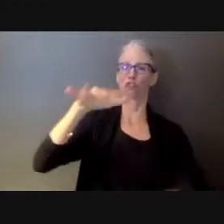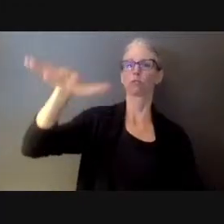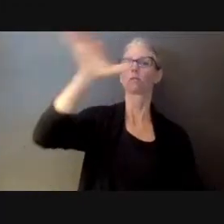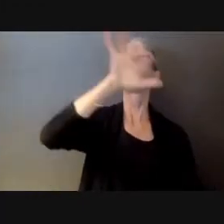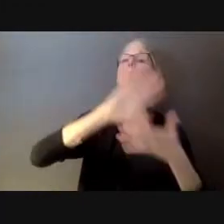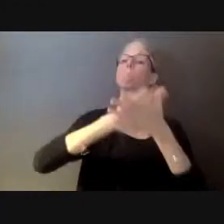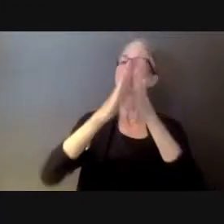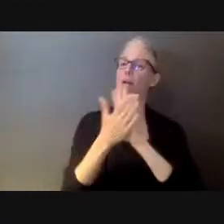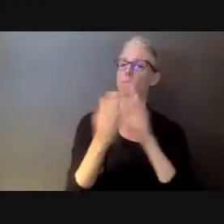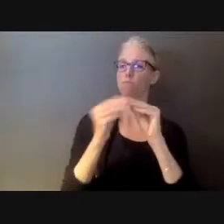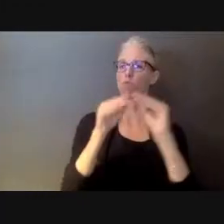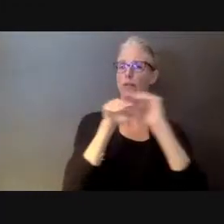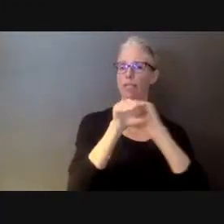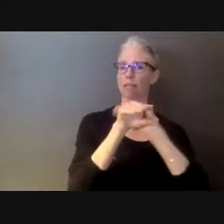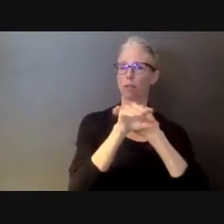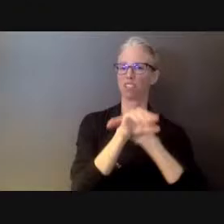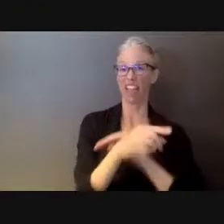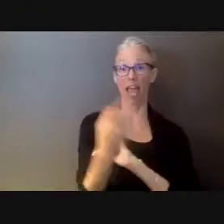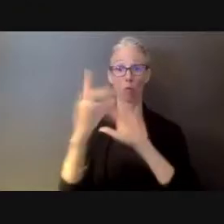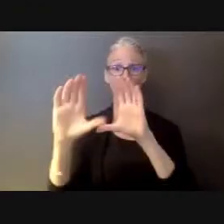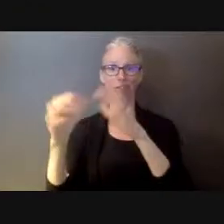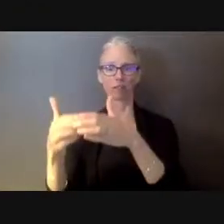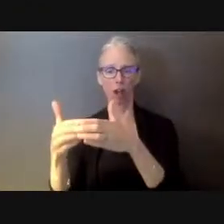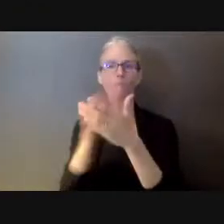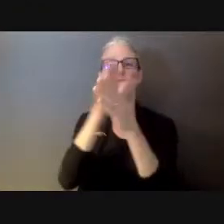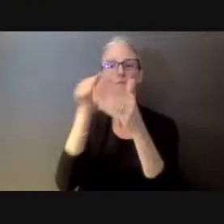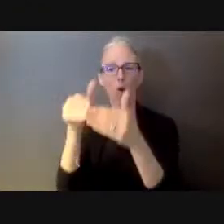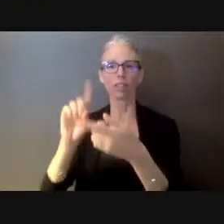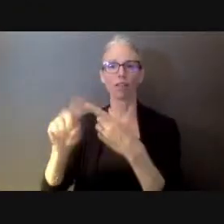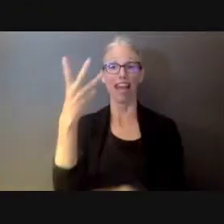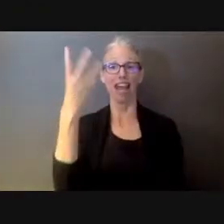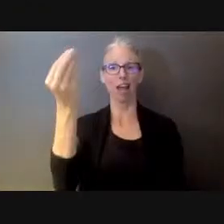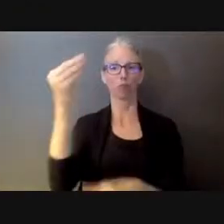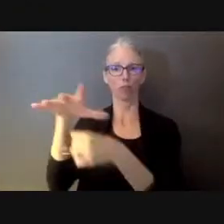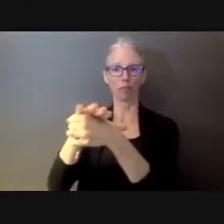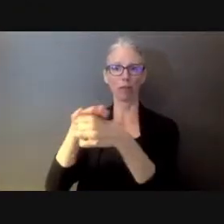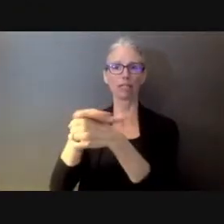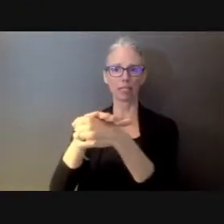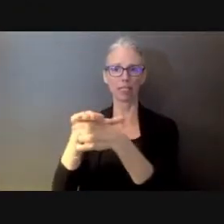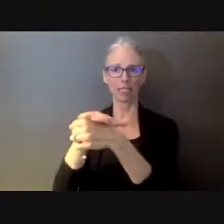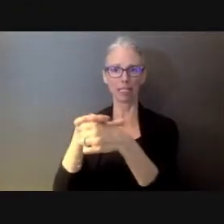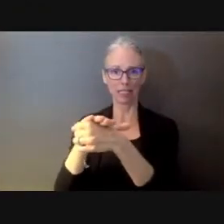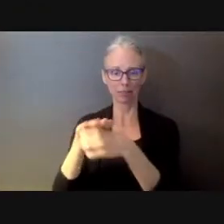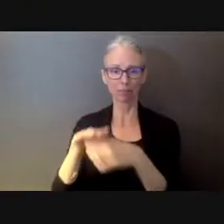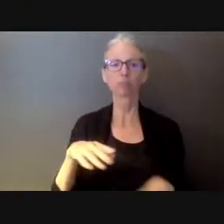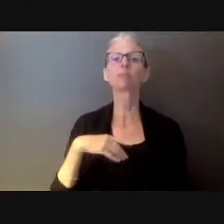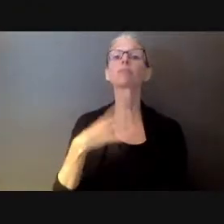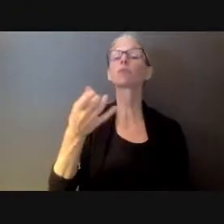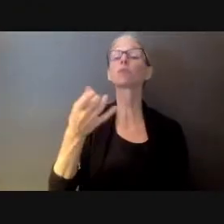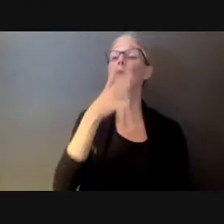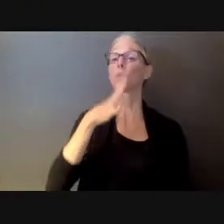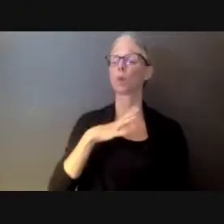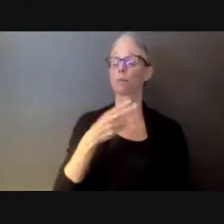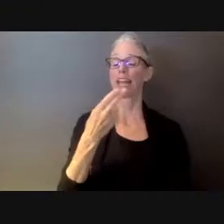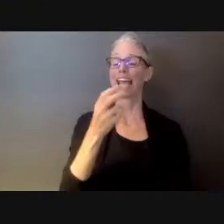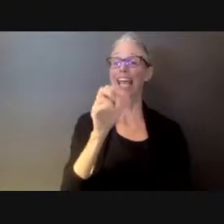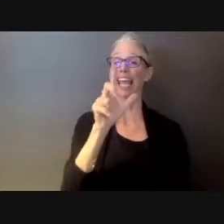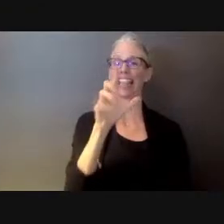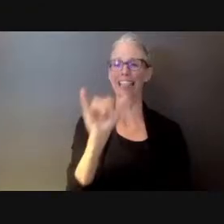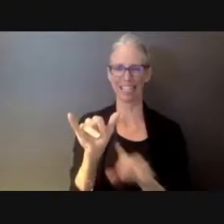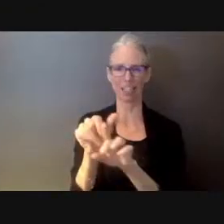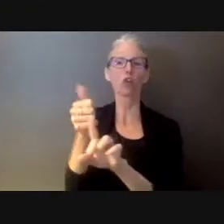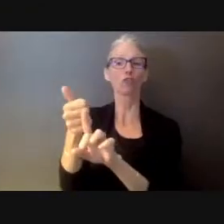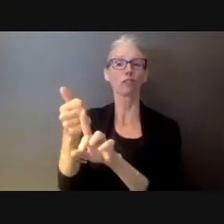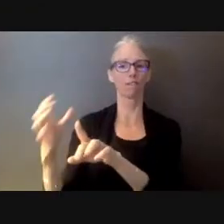outdoor spaces. We actually have Haley Flaro, who's the chair of that technical committee, coming to join us later